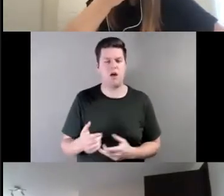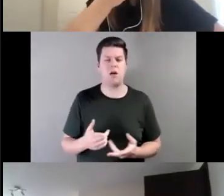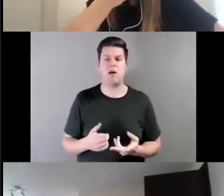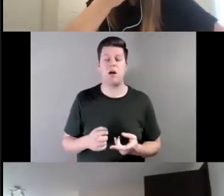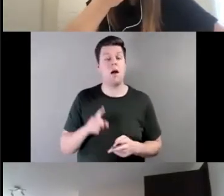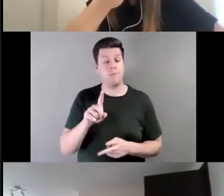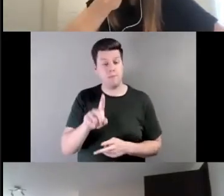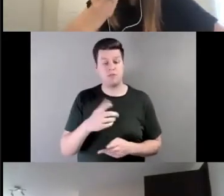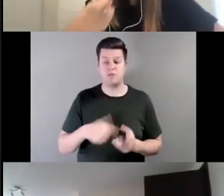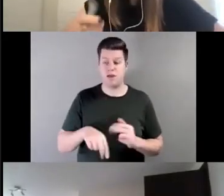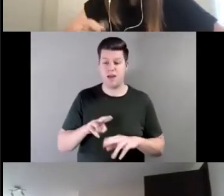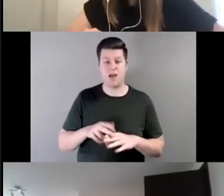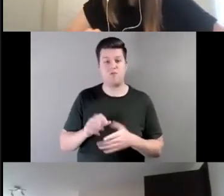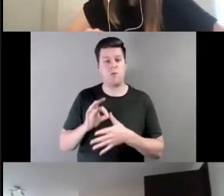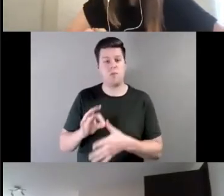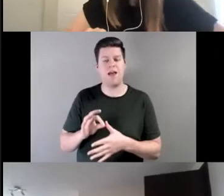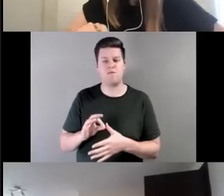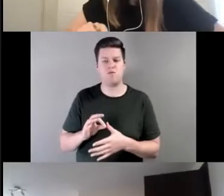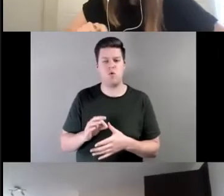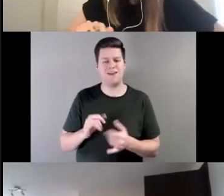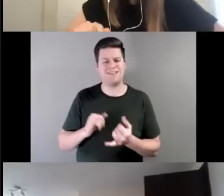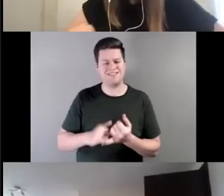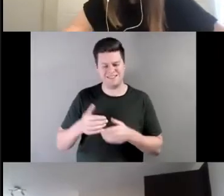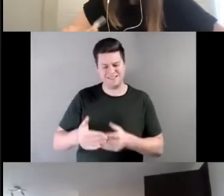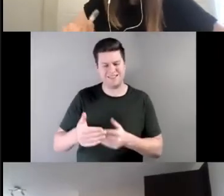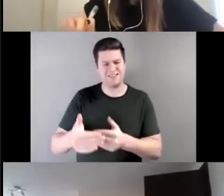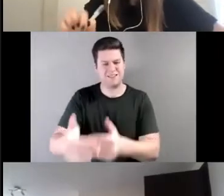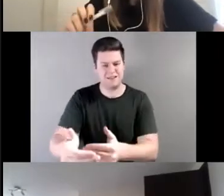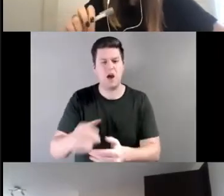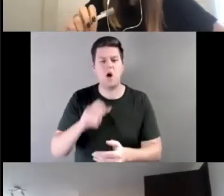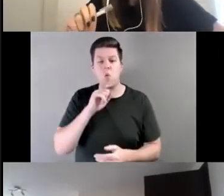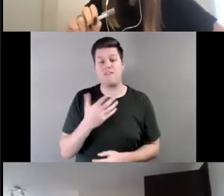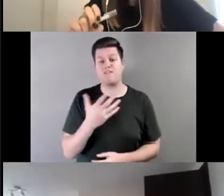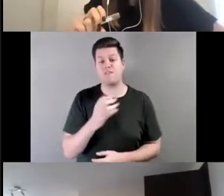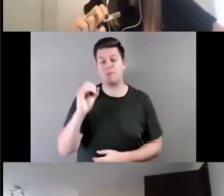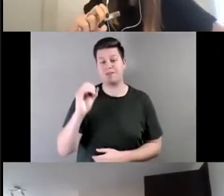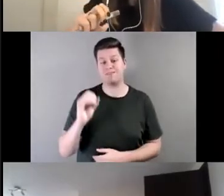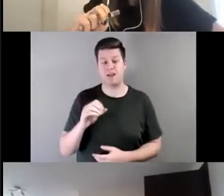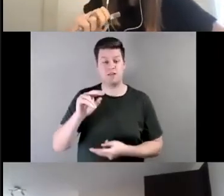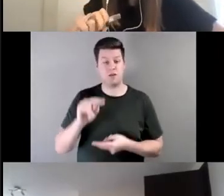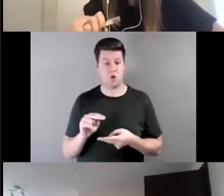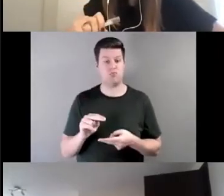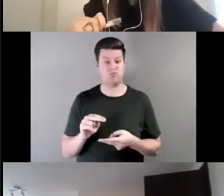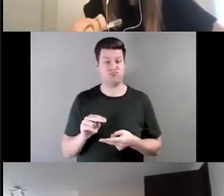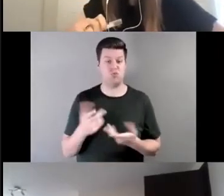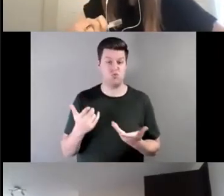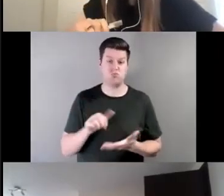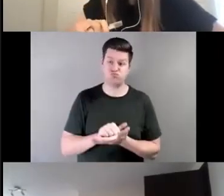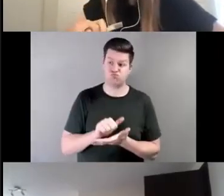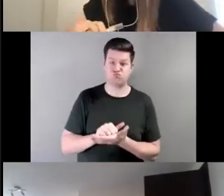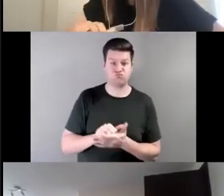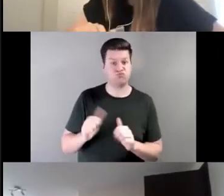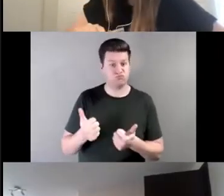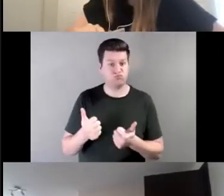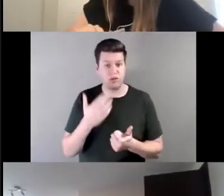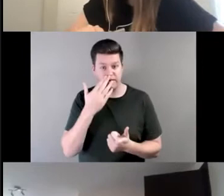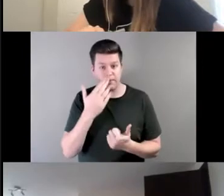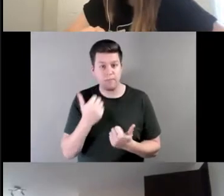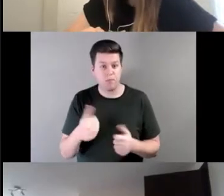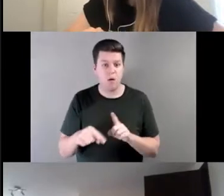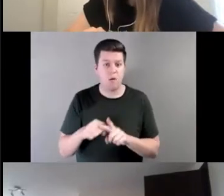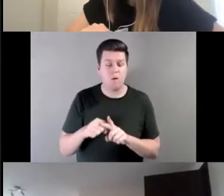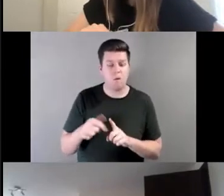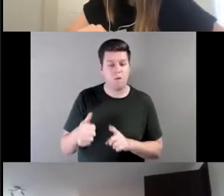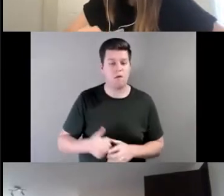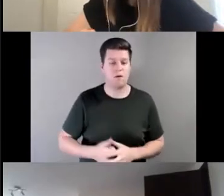give a 50% discount on a rail season ticket. So in terms of rail usage, quite a lot of young people use